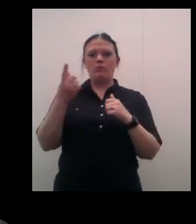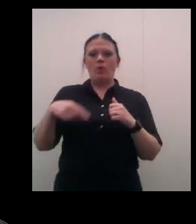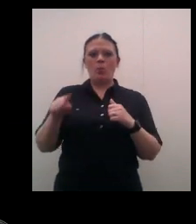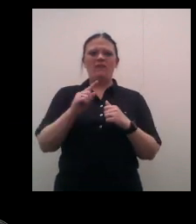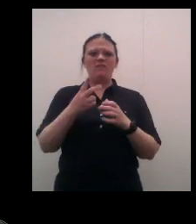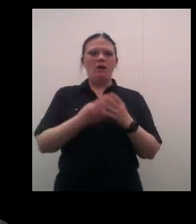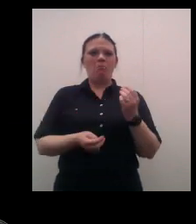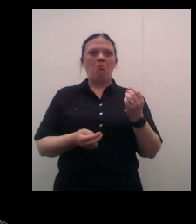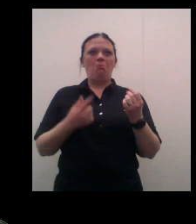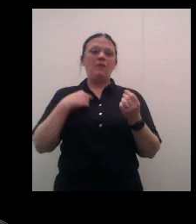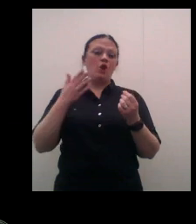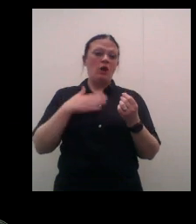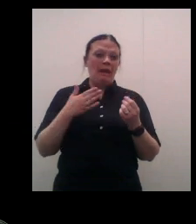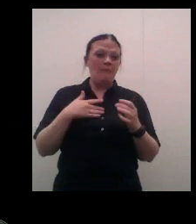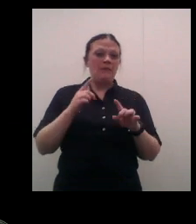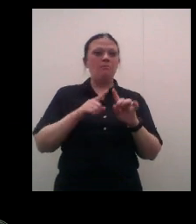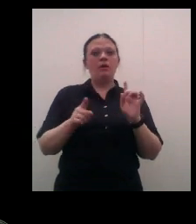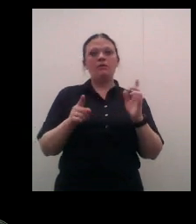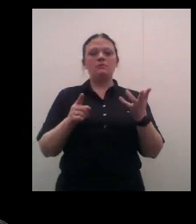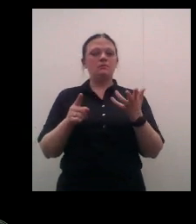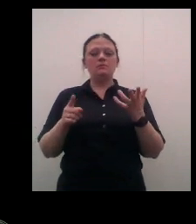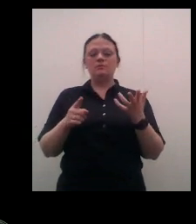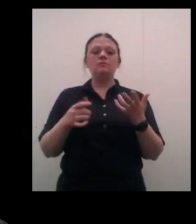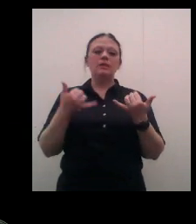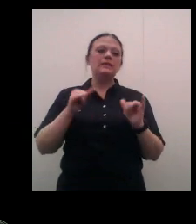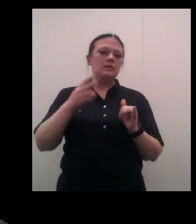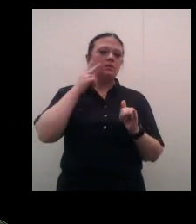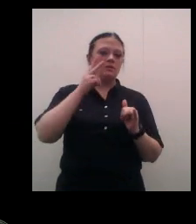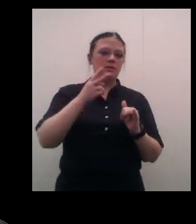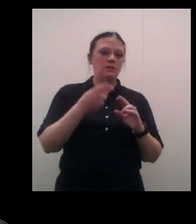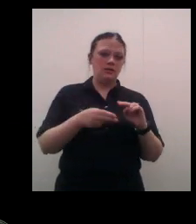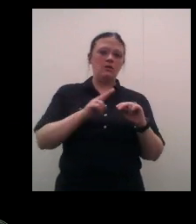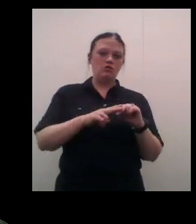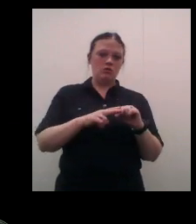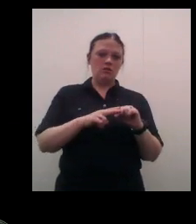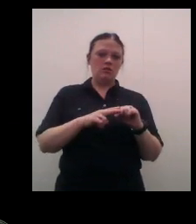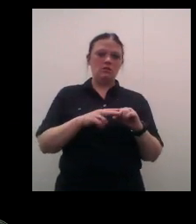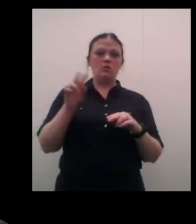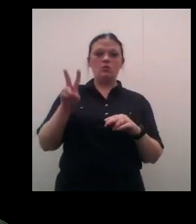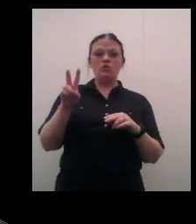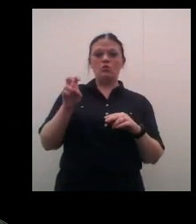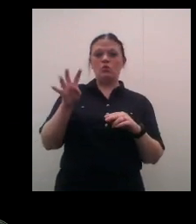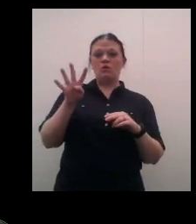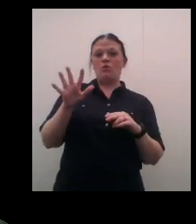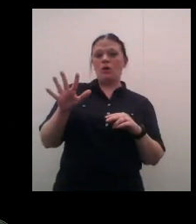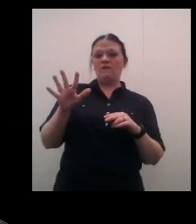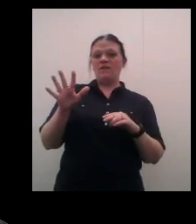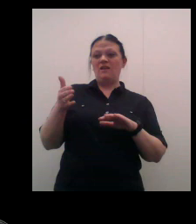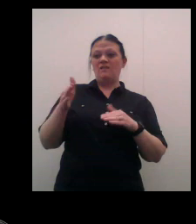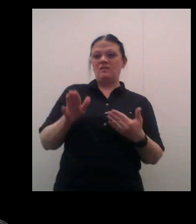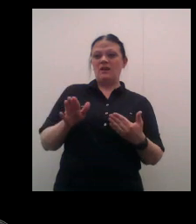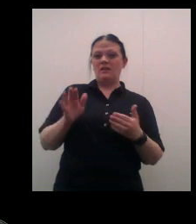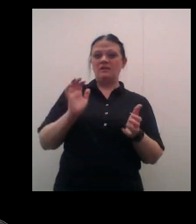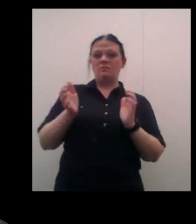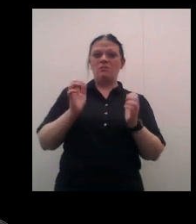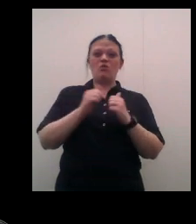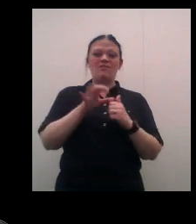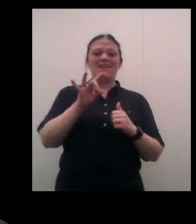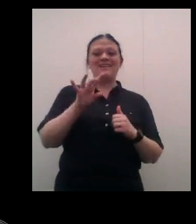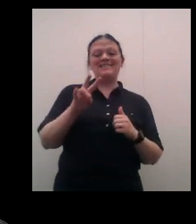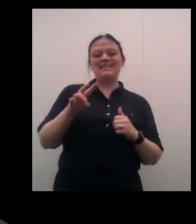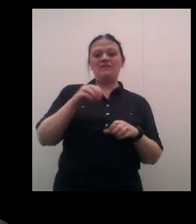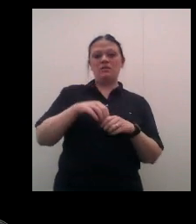were, but they are seeing an uptick. And of course, we have greater deaths. We have 245 deaths compared to 87 in the Pittsburgh